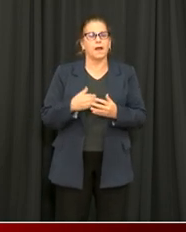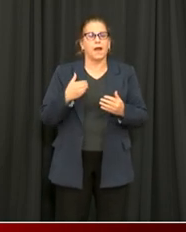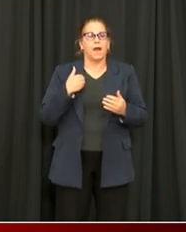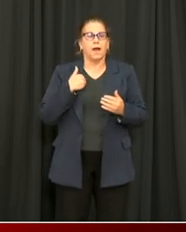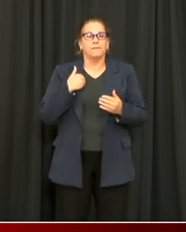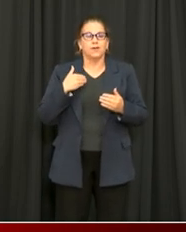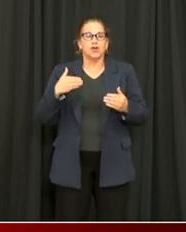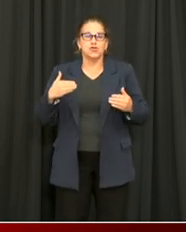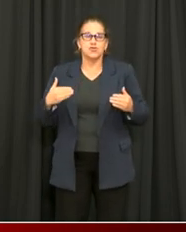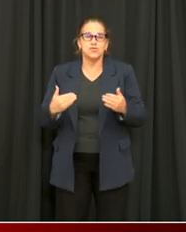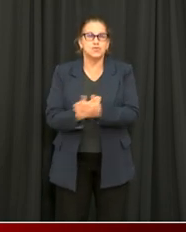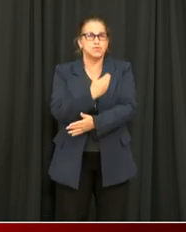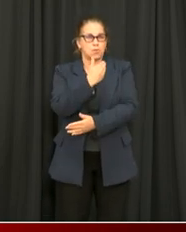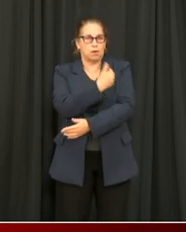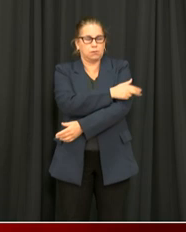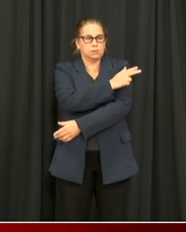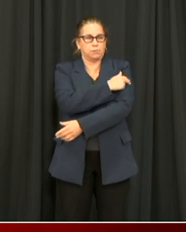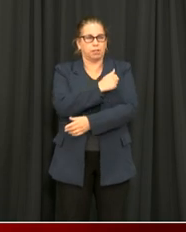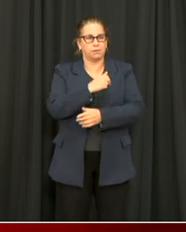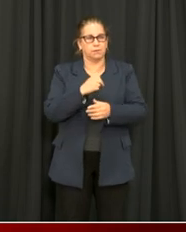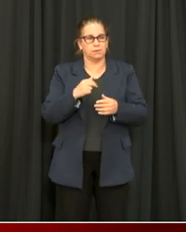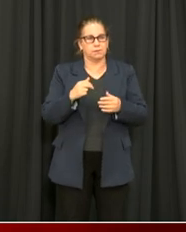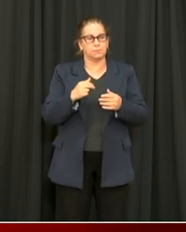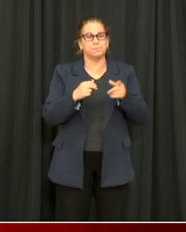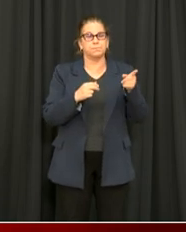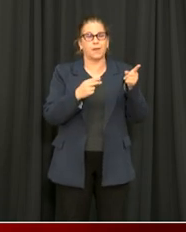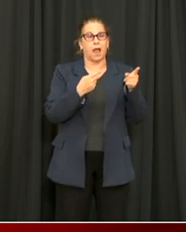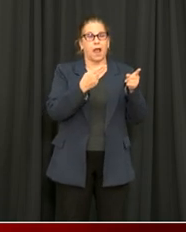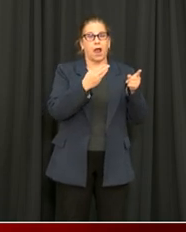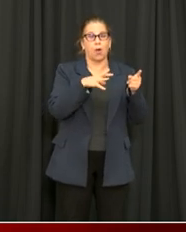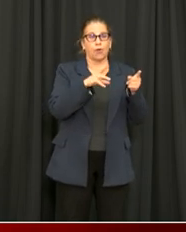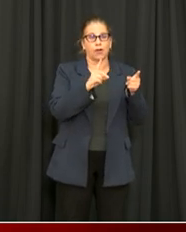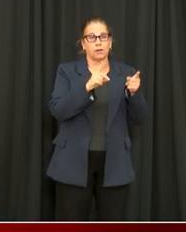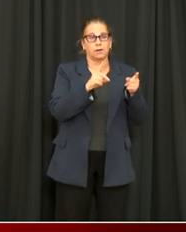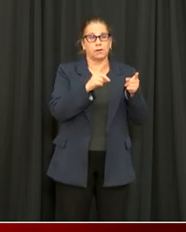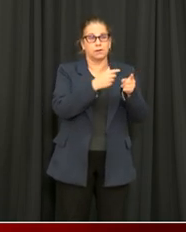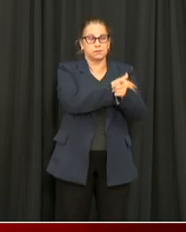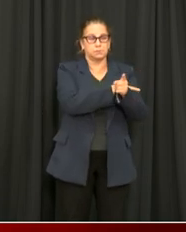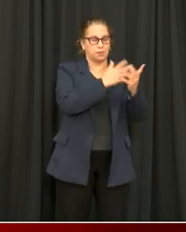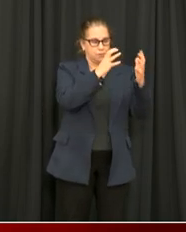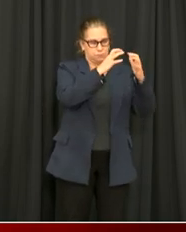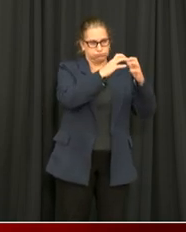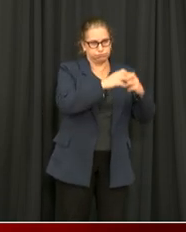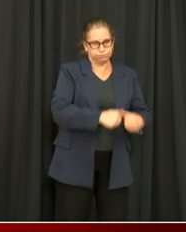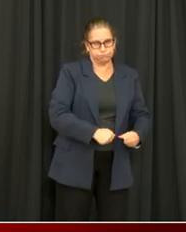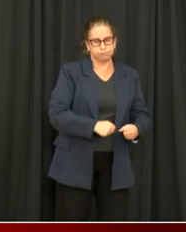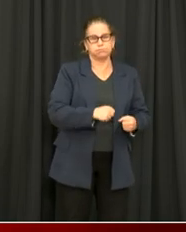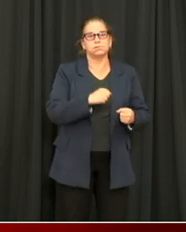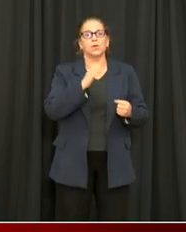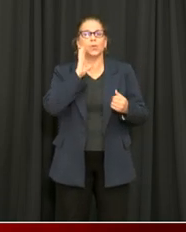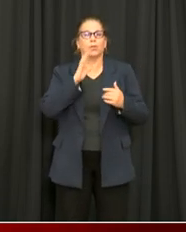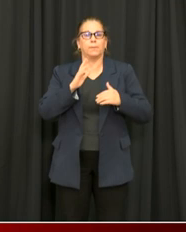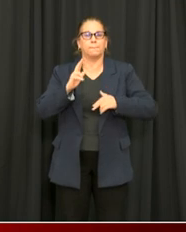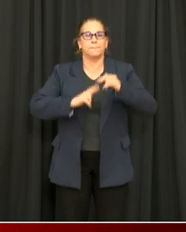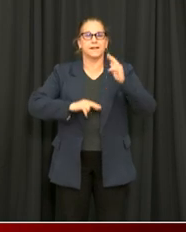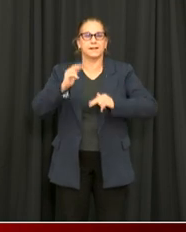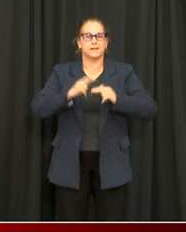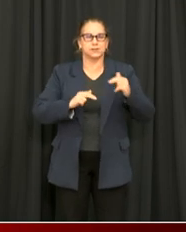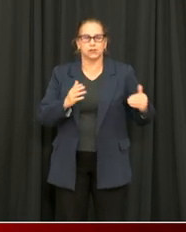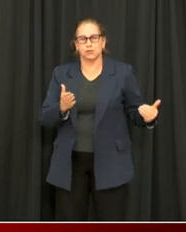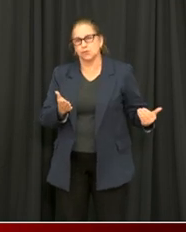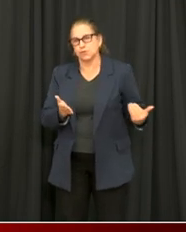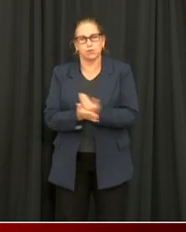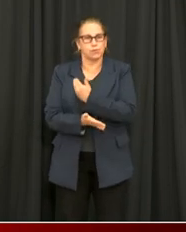Hospital. That project would be a 225-bed level 1 academic research teaching